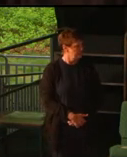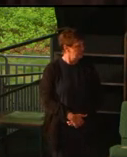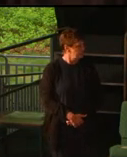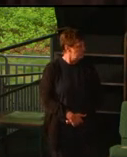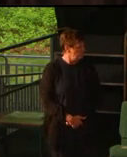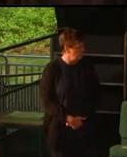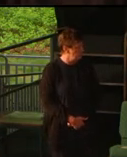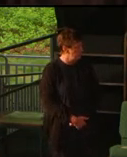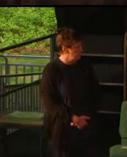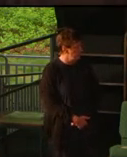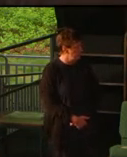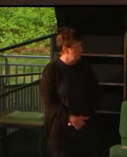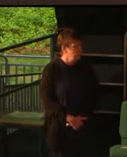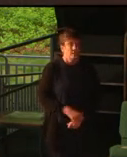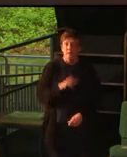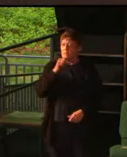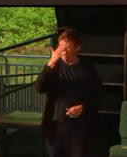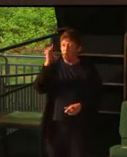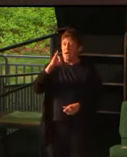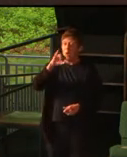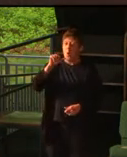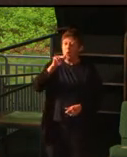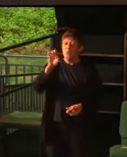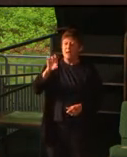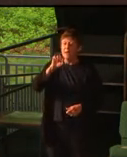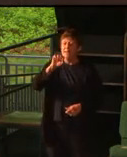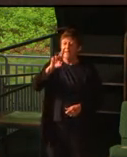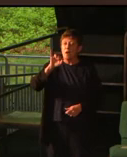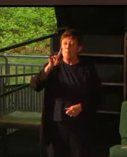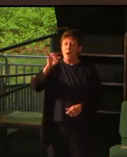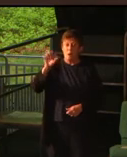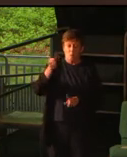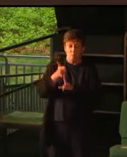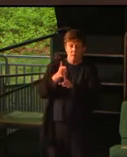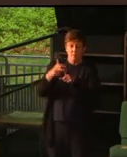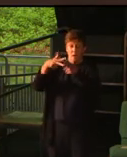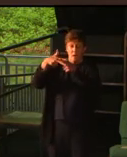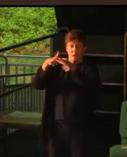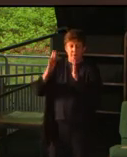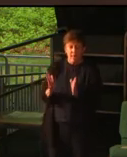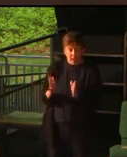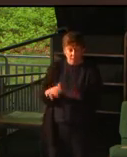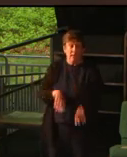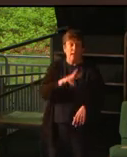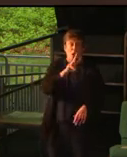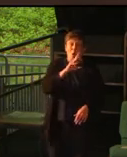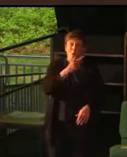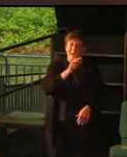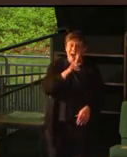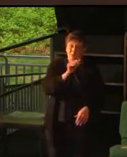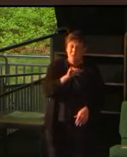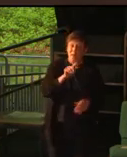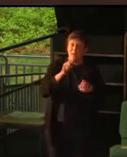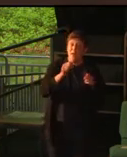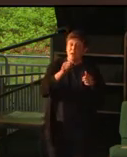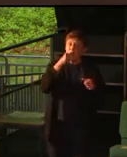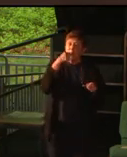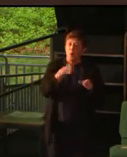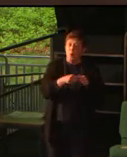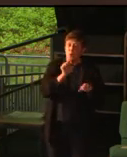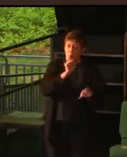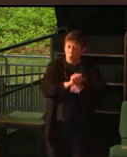Let's not forget that Jose Saramago was a mechanic, Bukowski a postal worker, Melville was a common